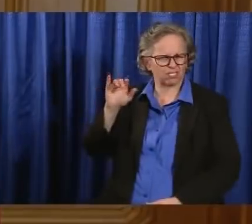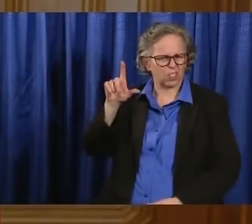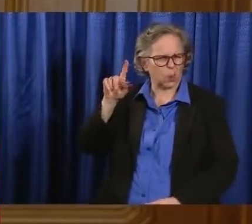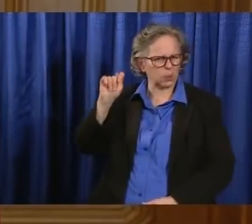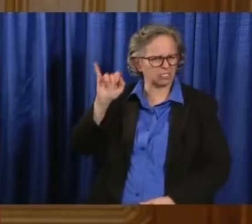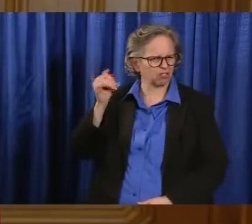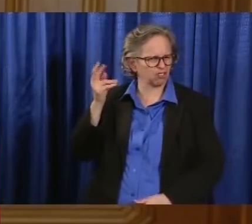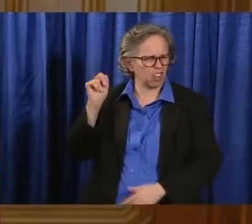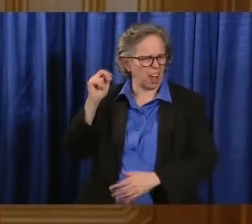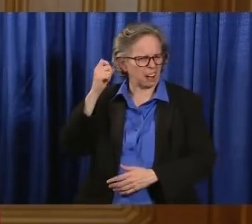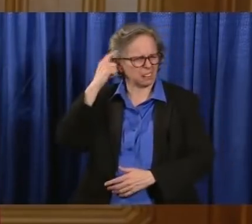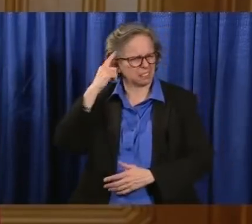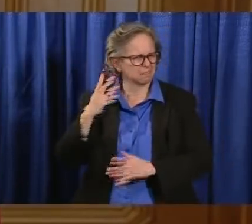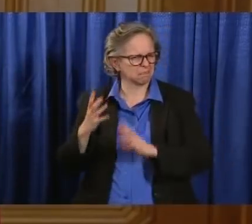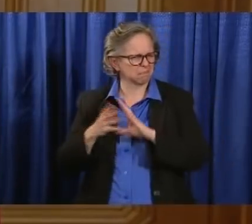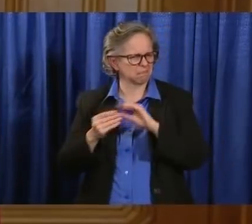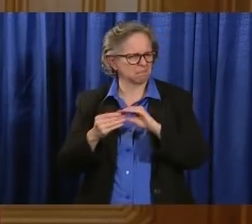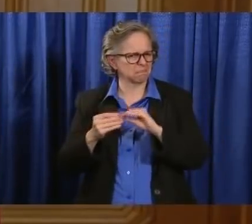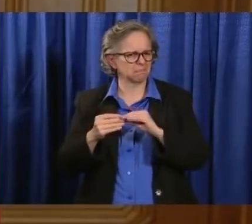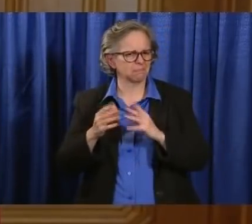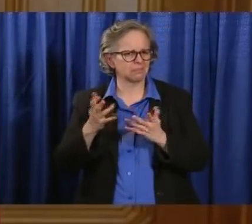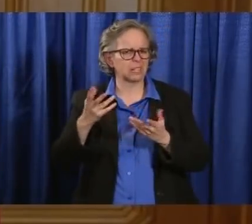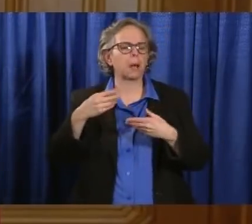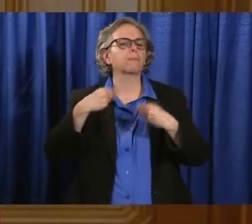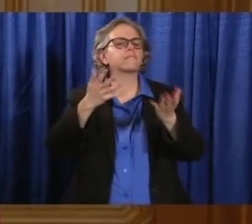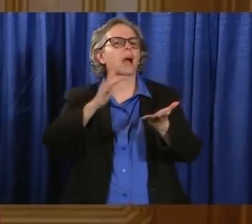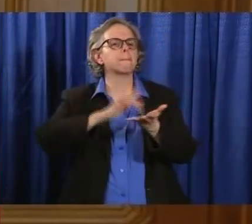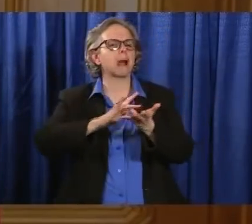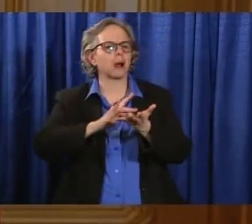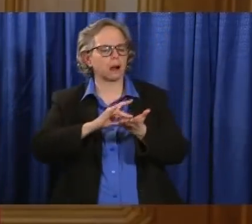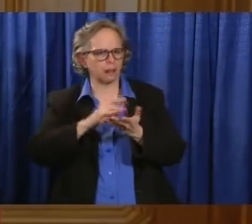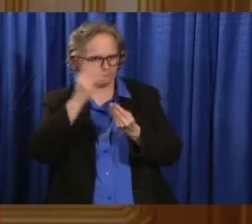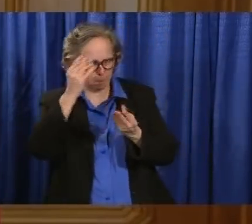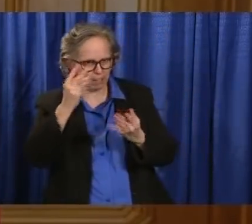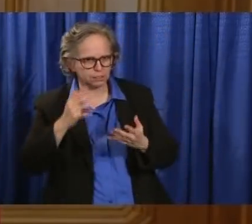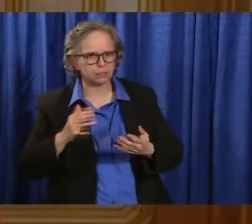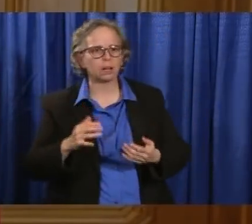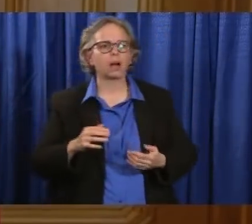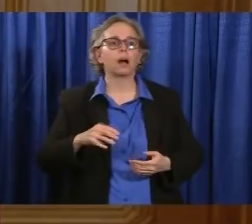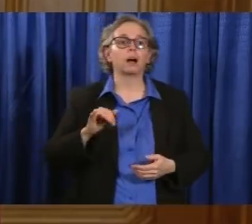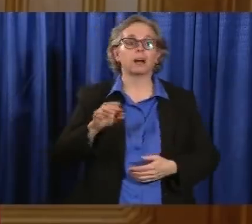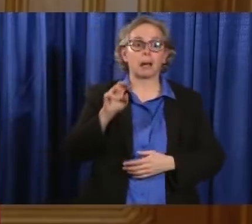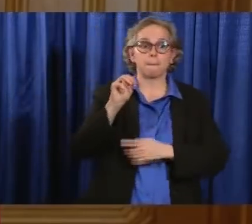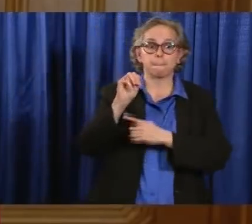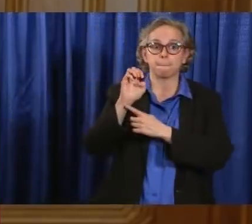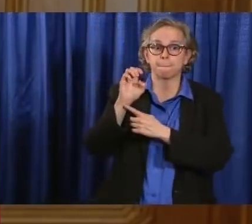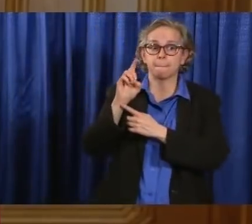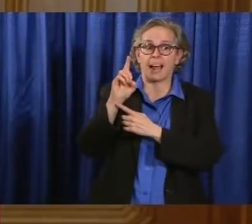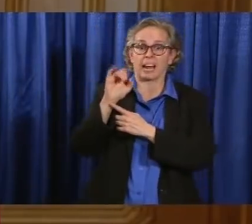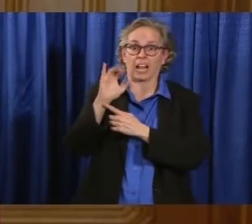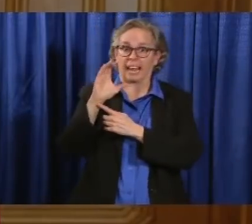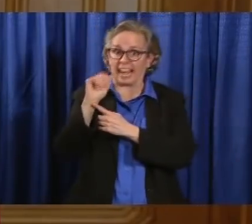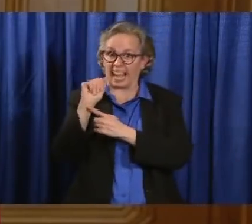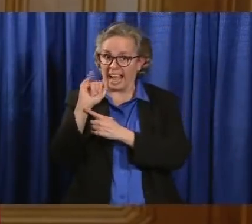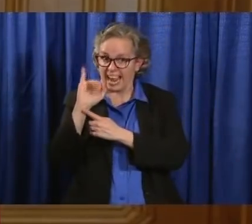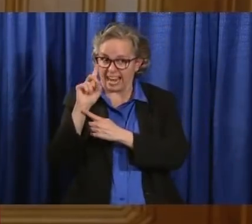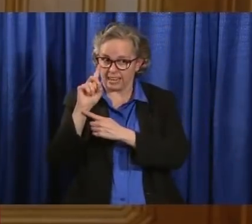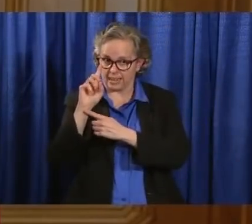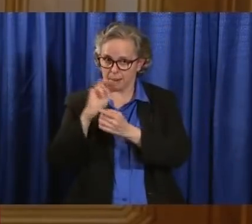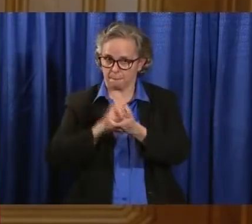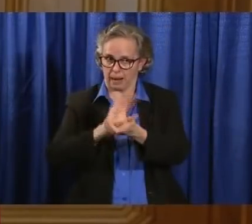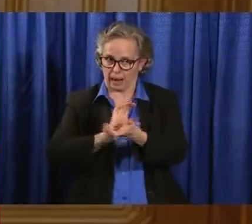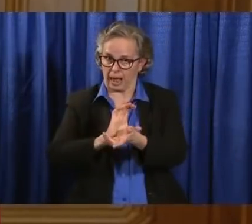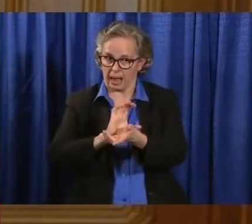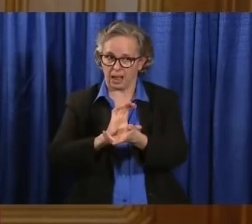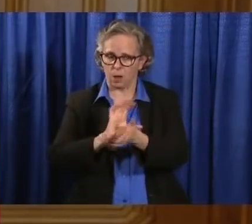it bolsters the state's Medicaid. what happens when you